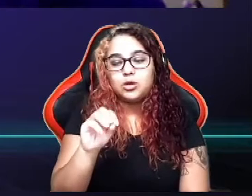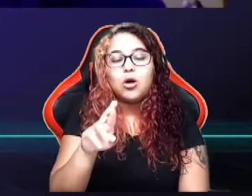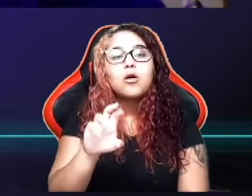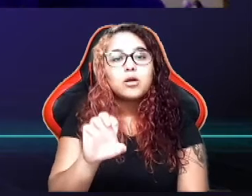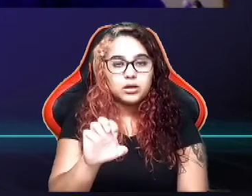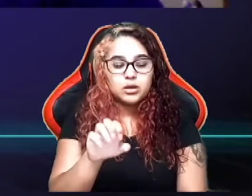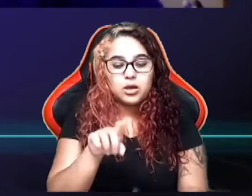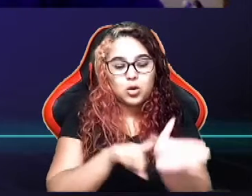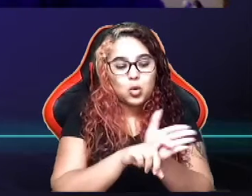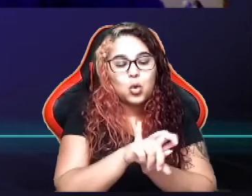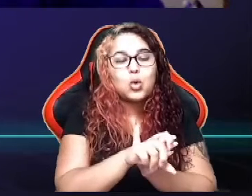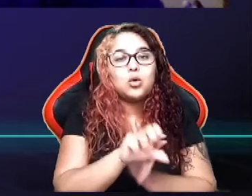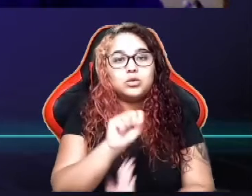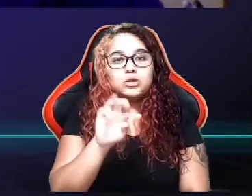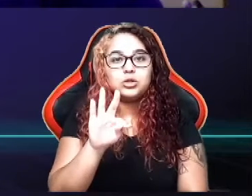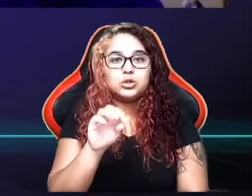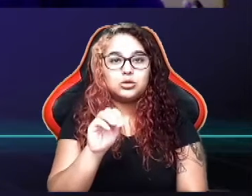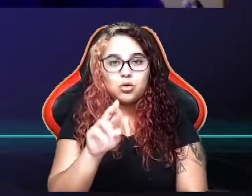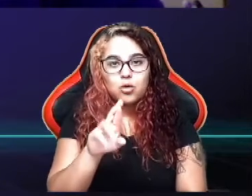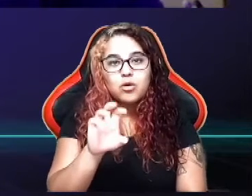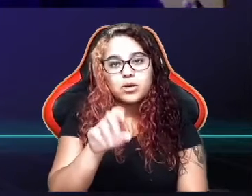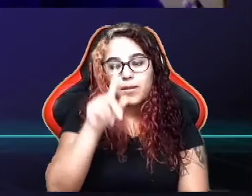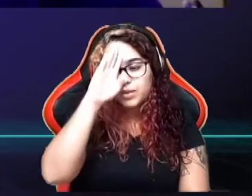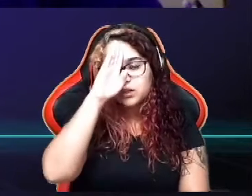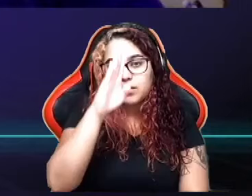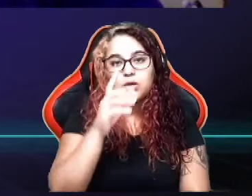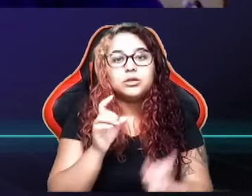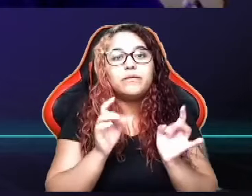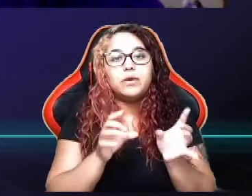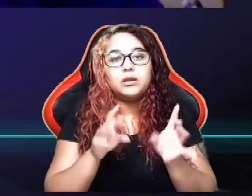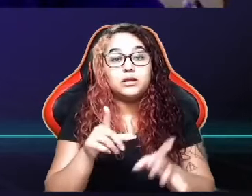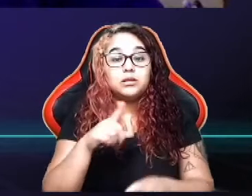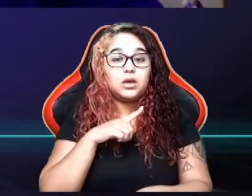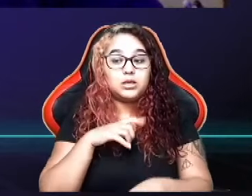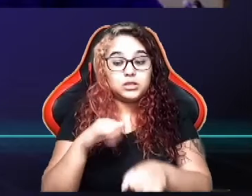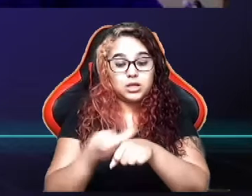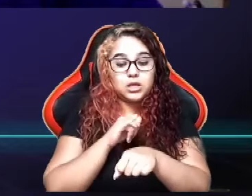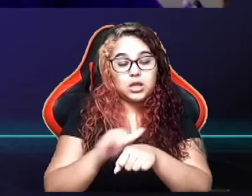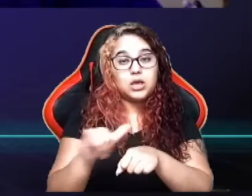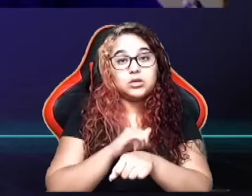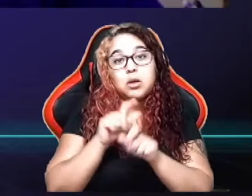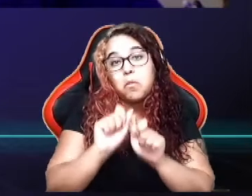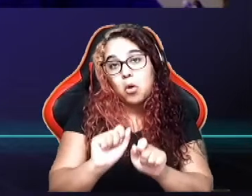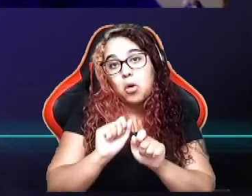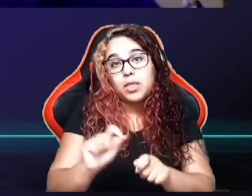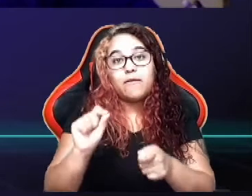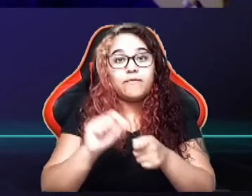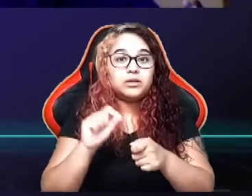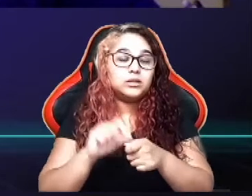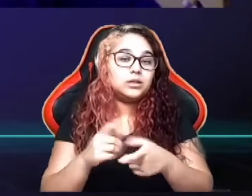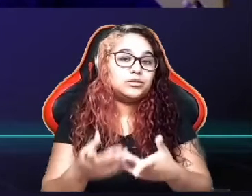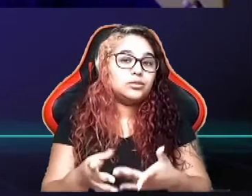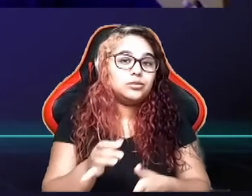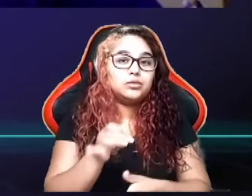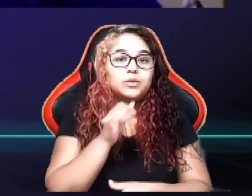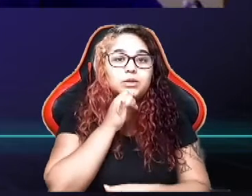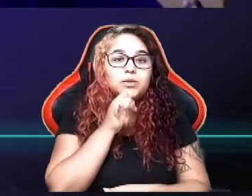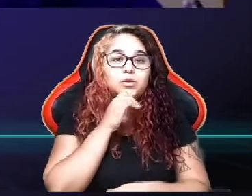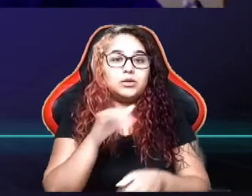on iOS, which are the main sales points. And there are some strategies that you can make use